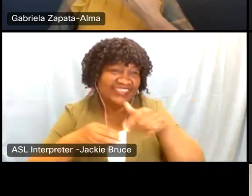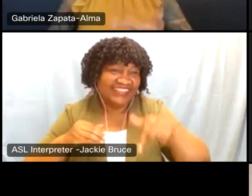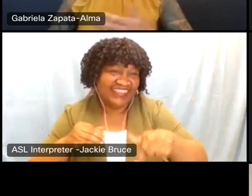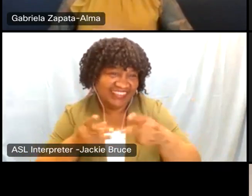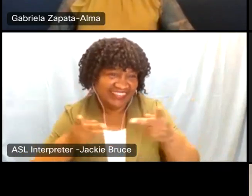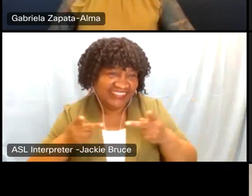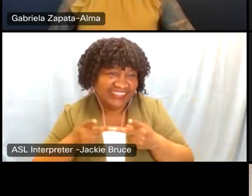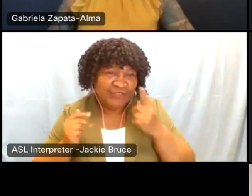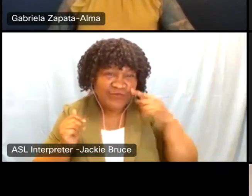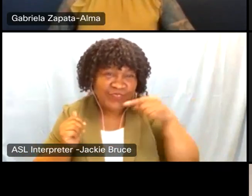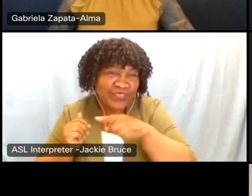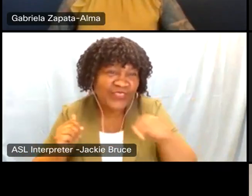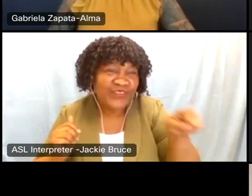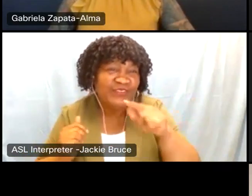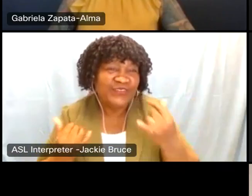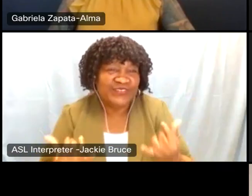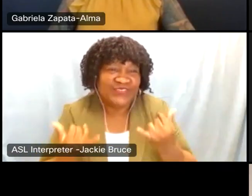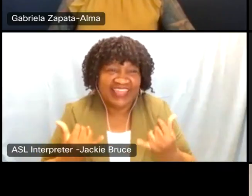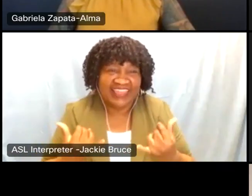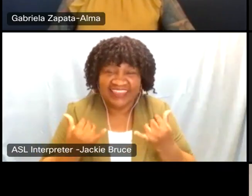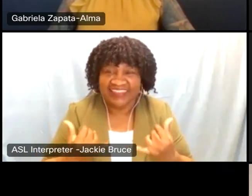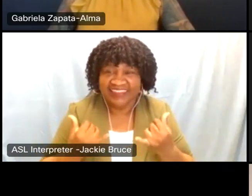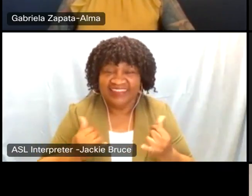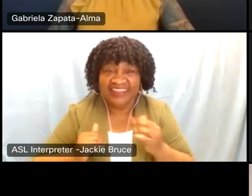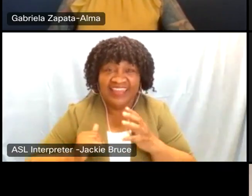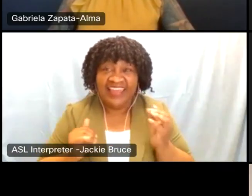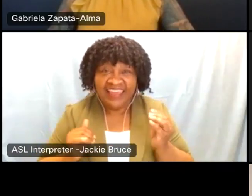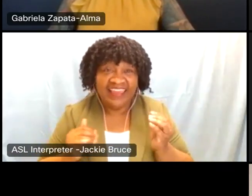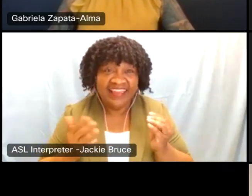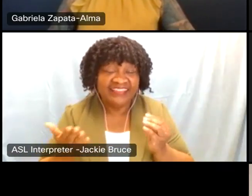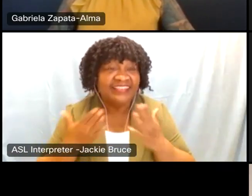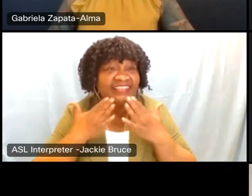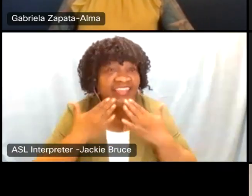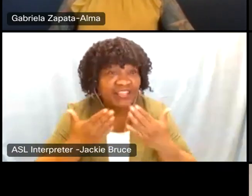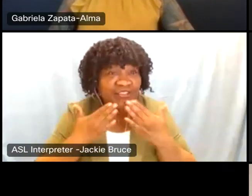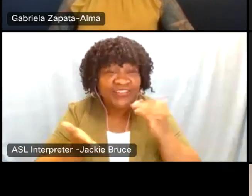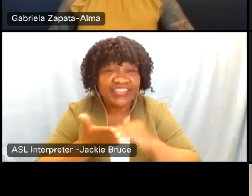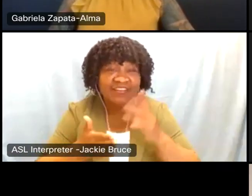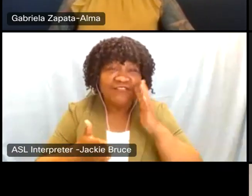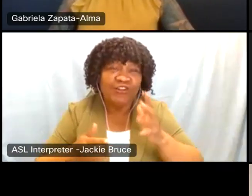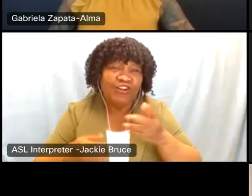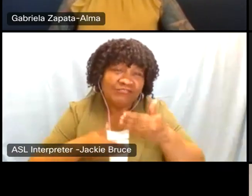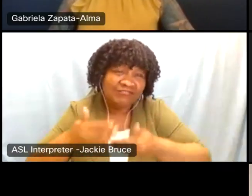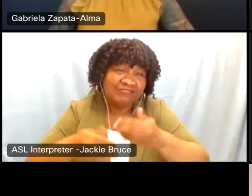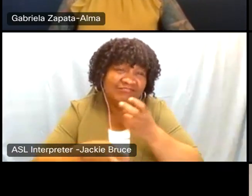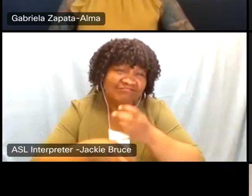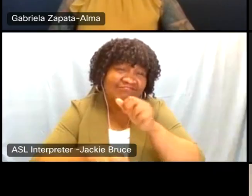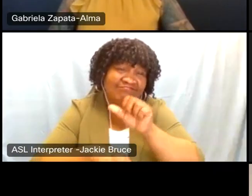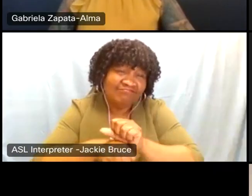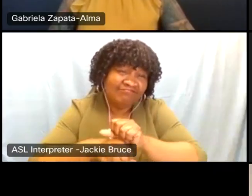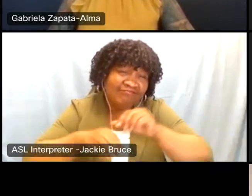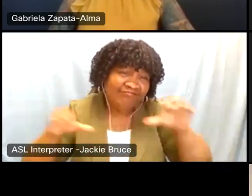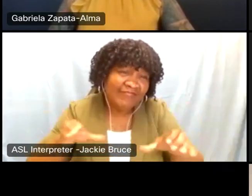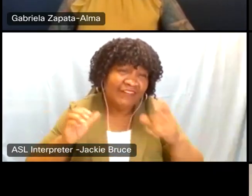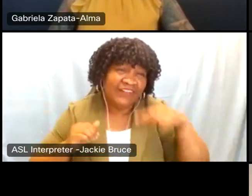and co-create this space with you today. And just thank you for being dedicated in this work.